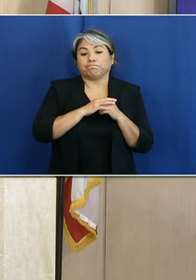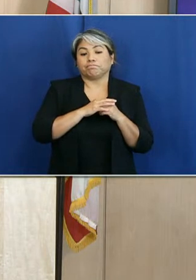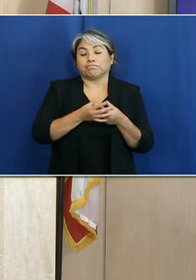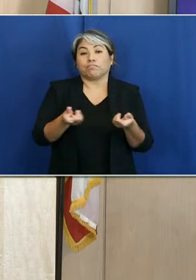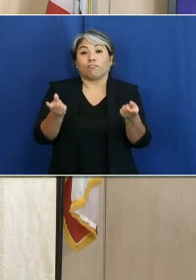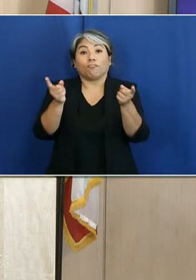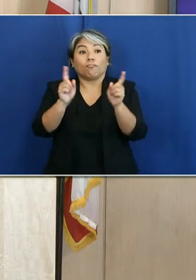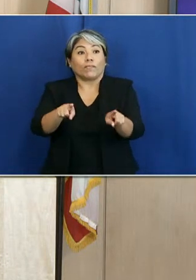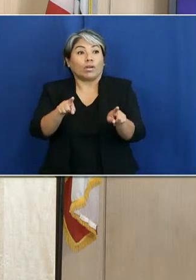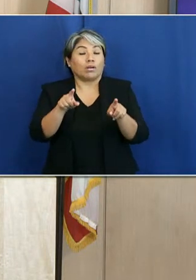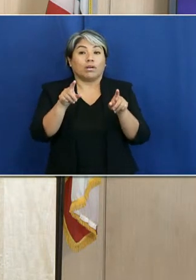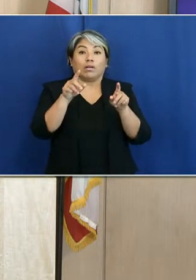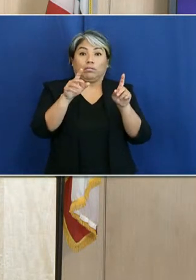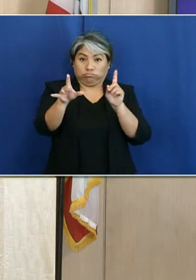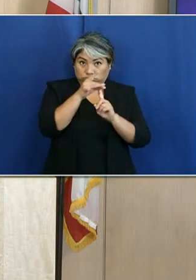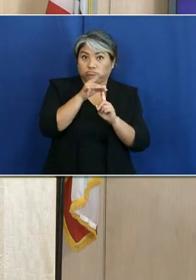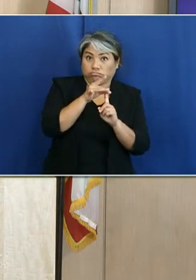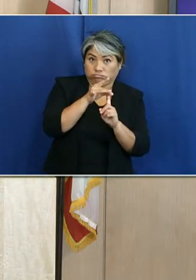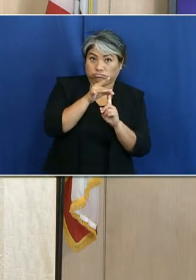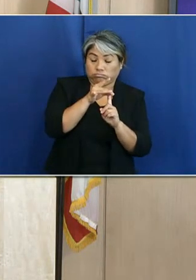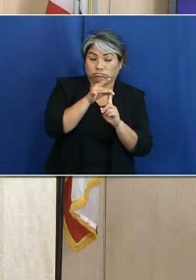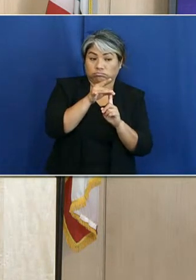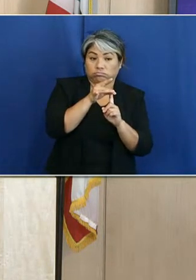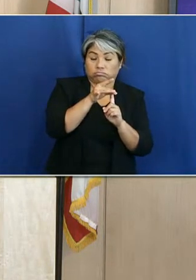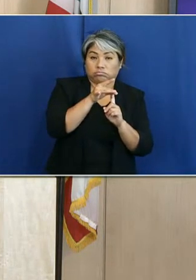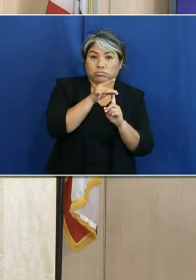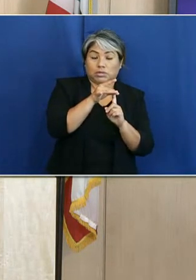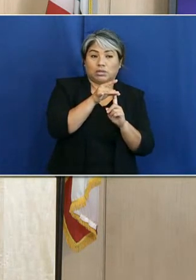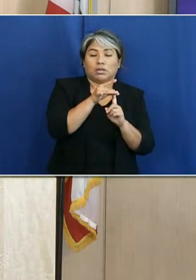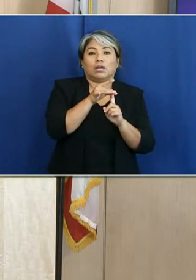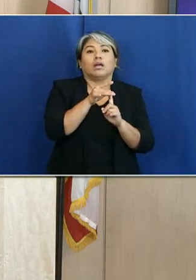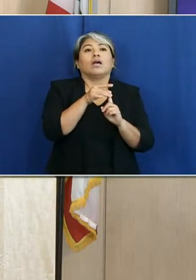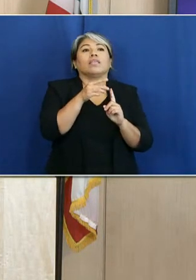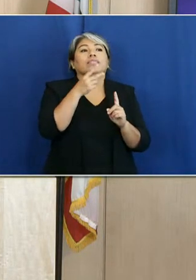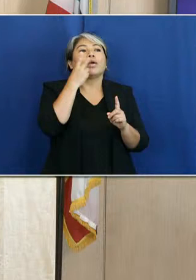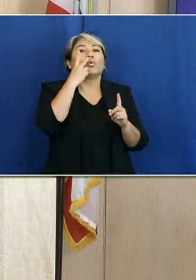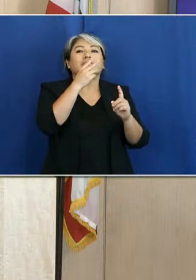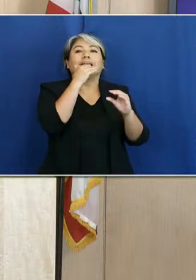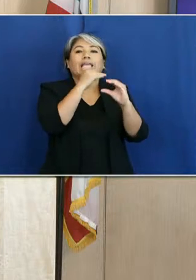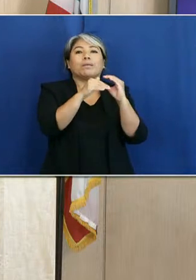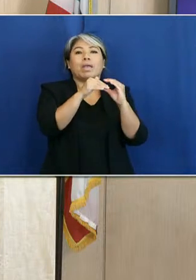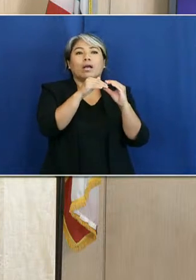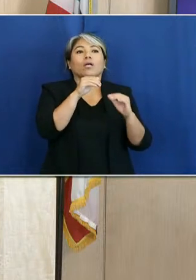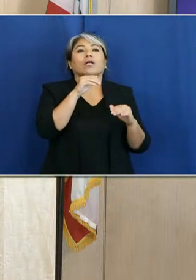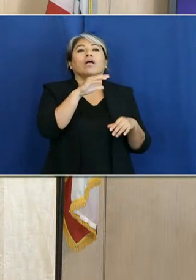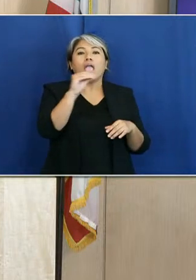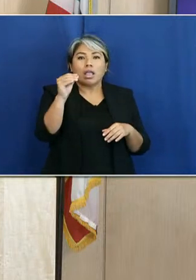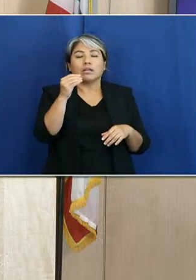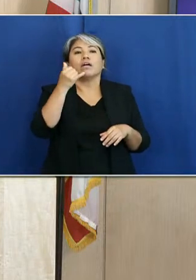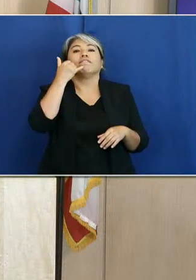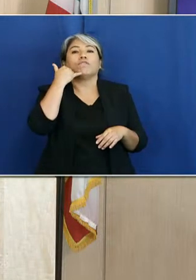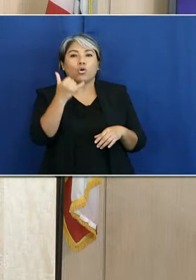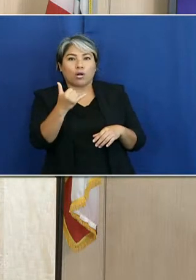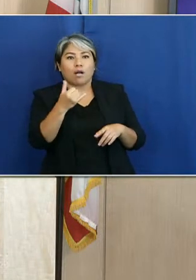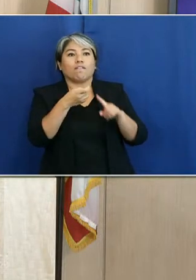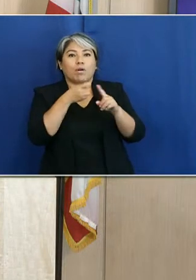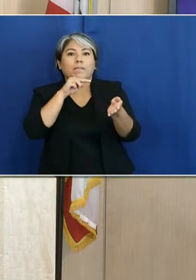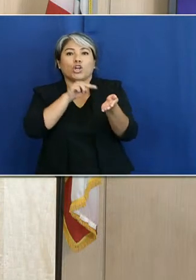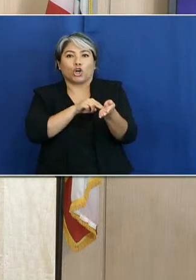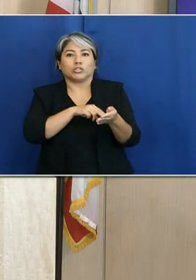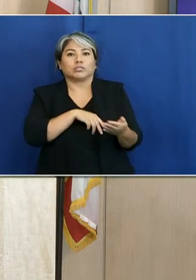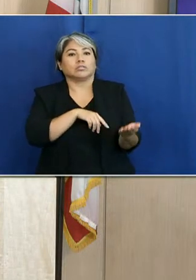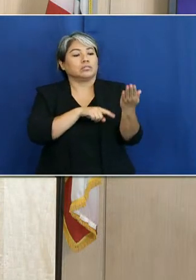when individuals are positive, they will get an email as well as a phone call from a